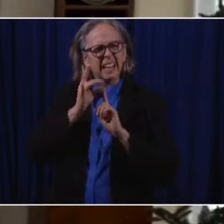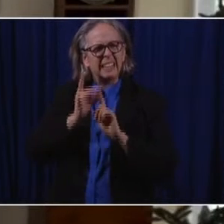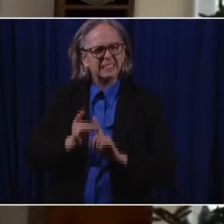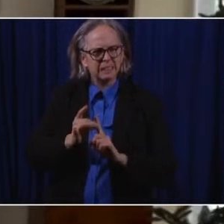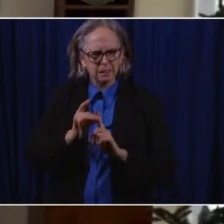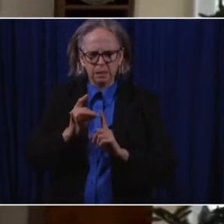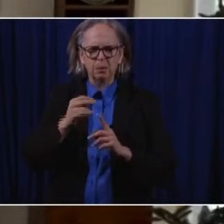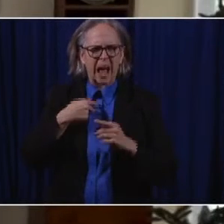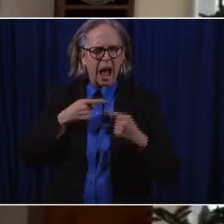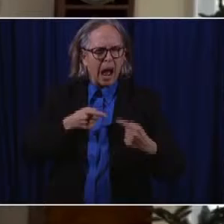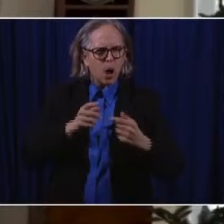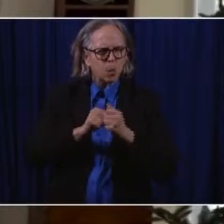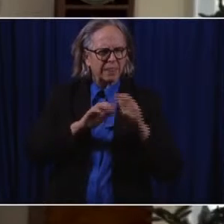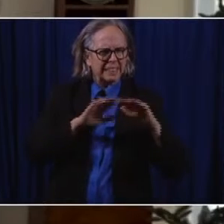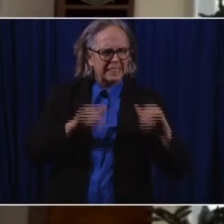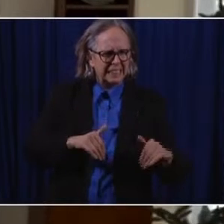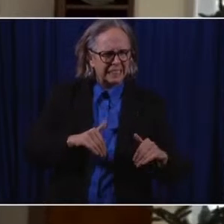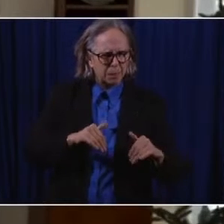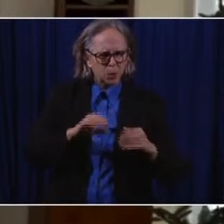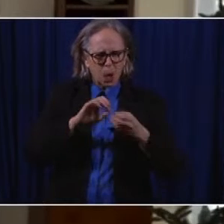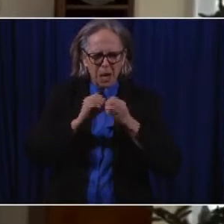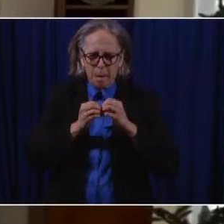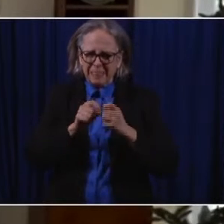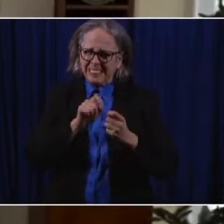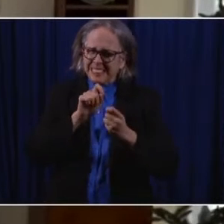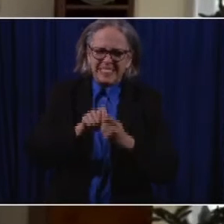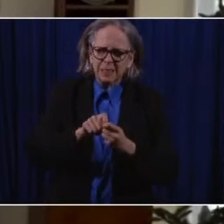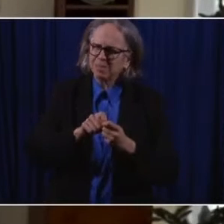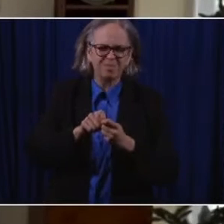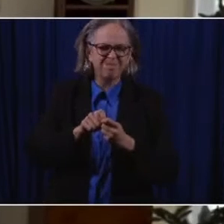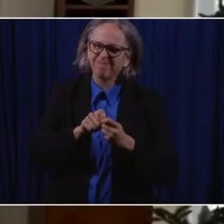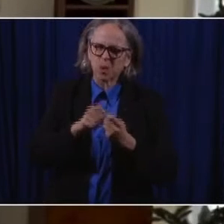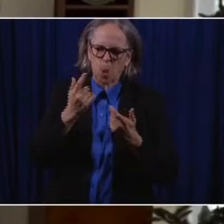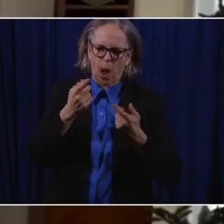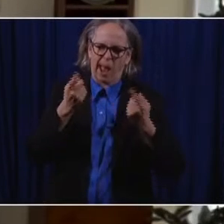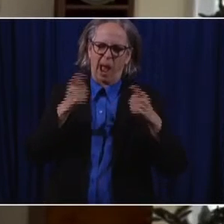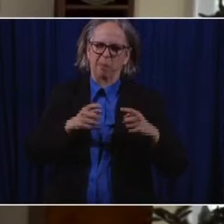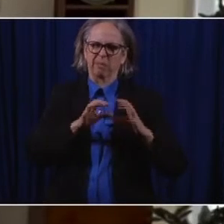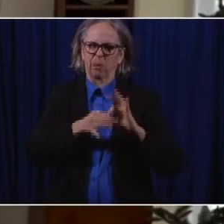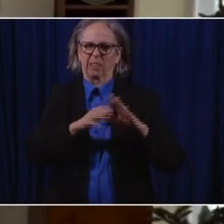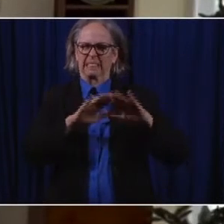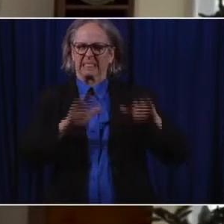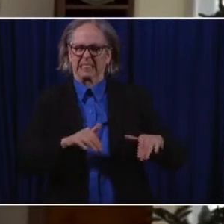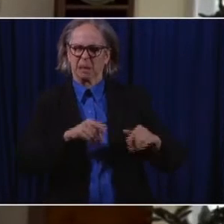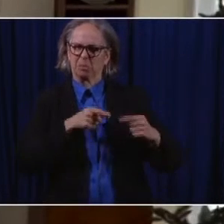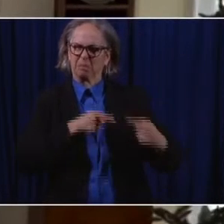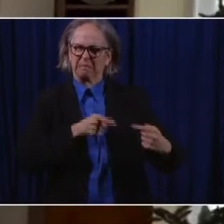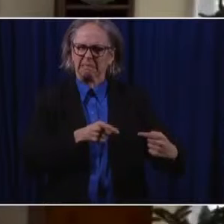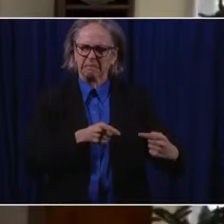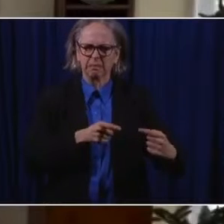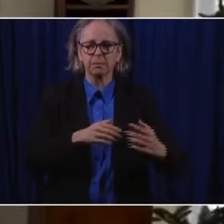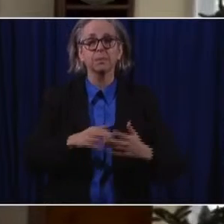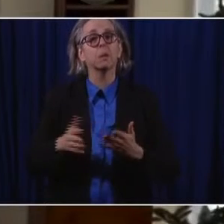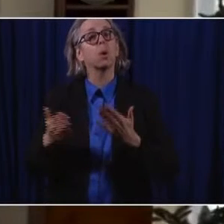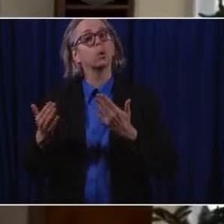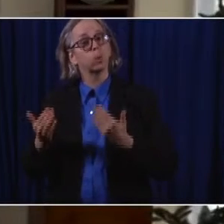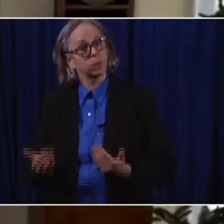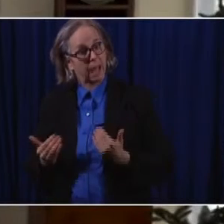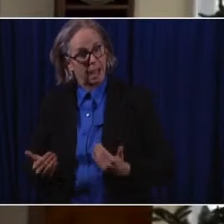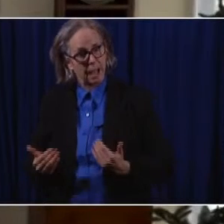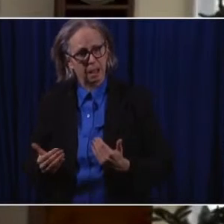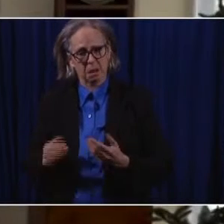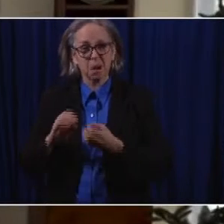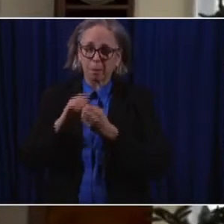so it's impossible to determine how many cases were yesterday, how many were today. We had a number that was lower than it should have